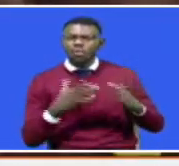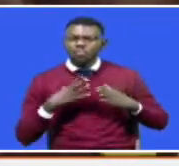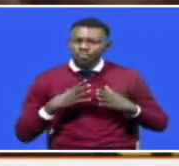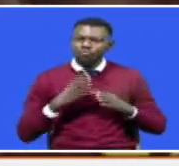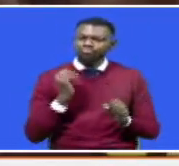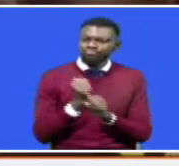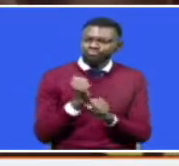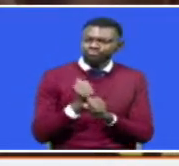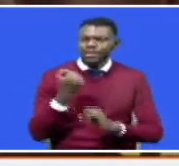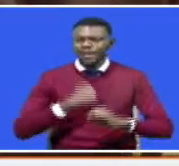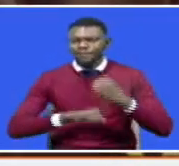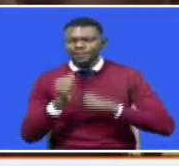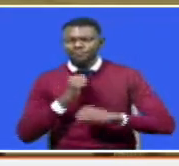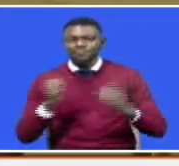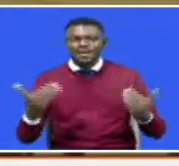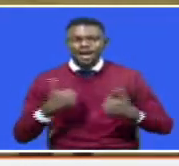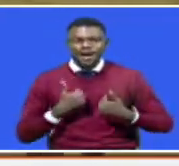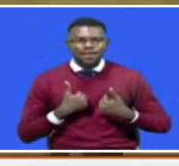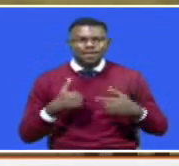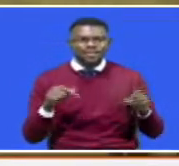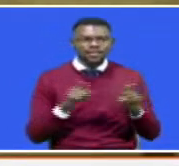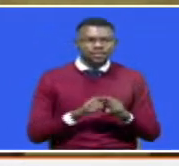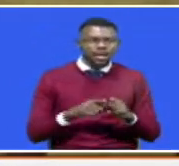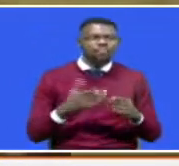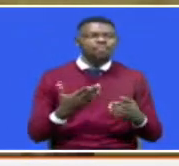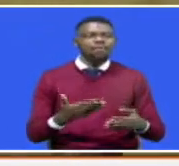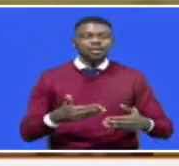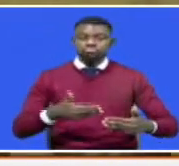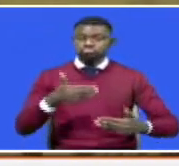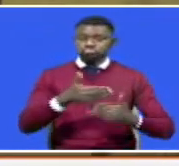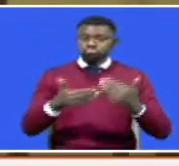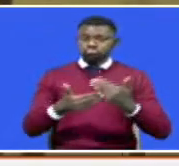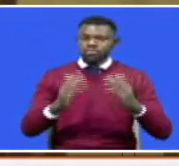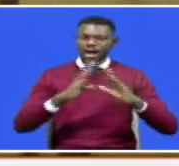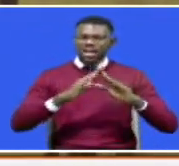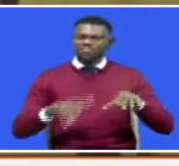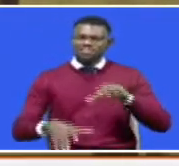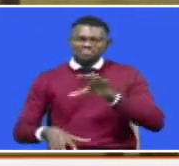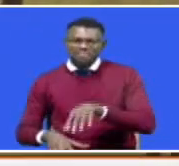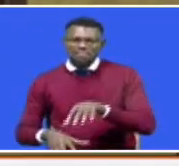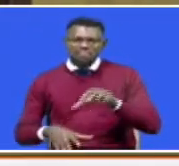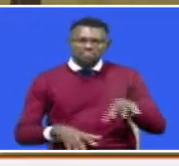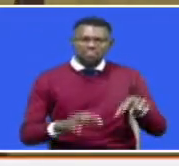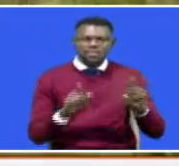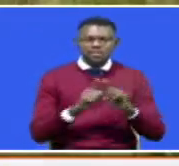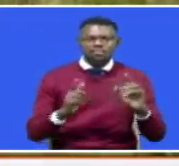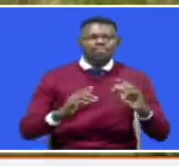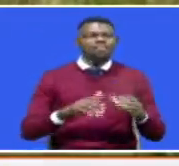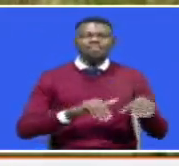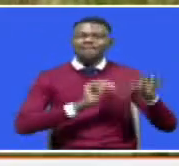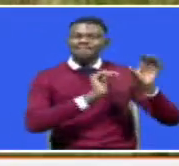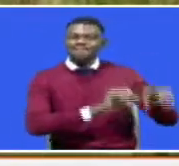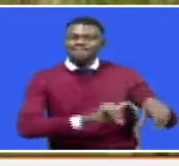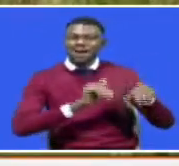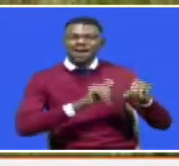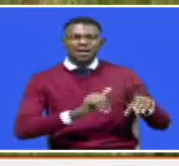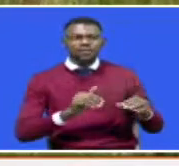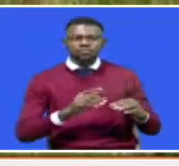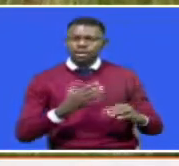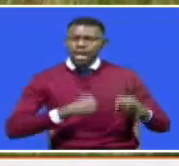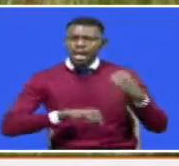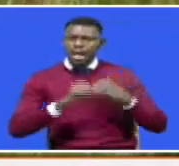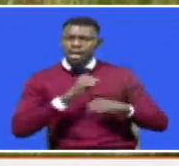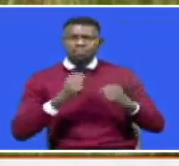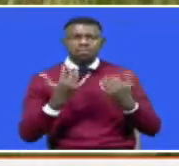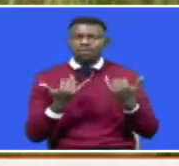the reserve, including the development of infrastructure, housing units, and farming. These activities continue to expand